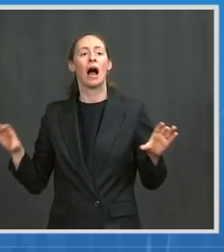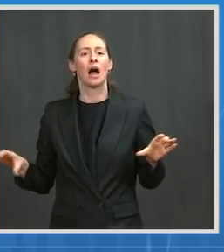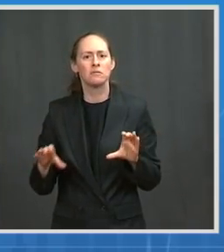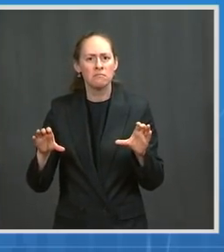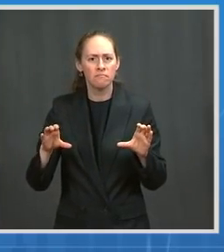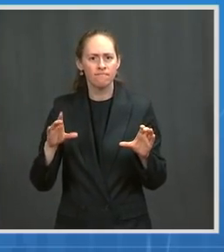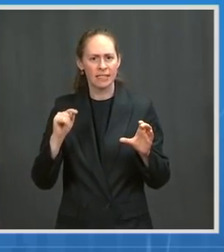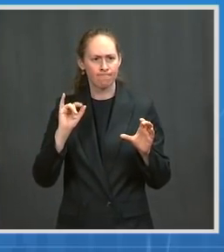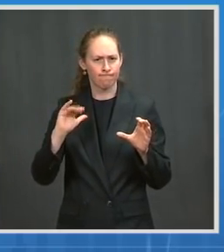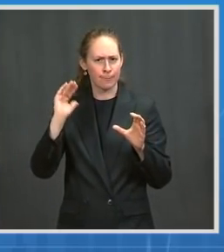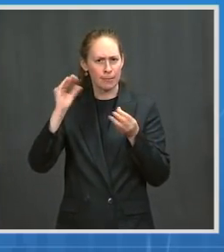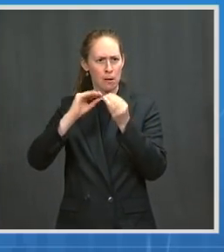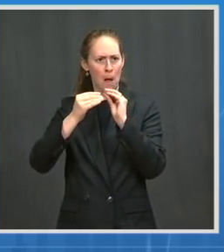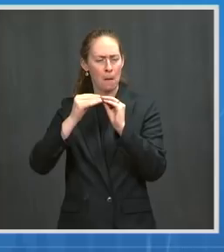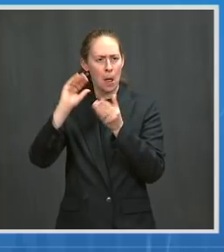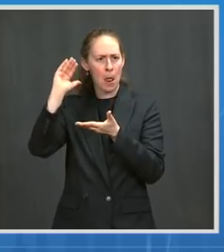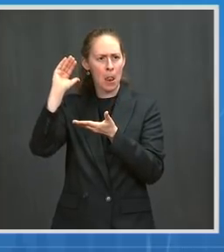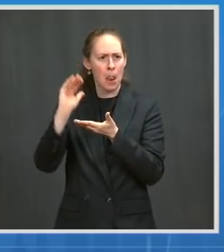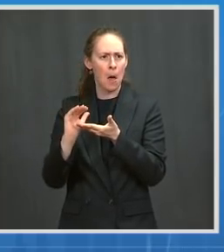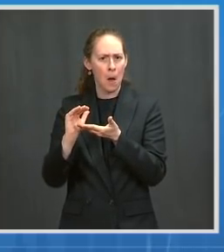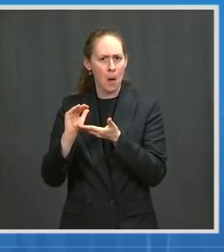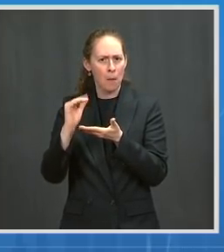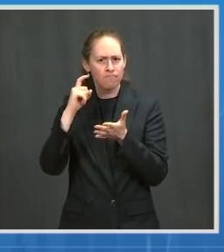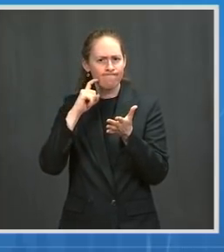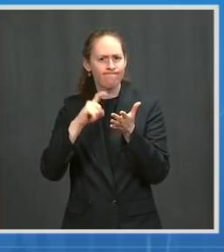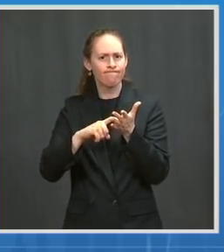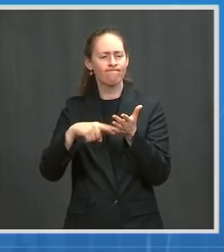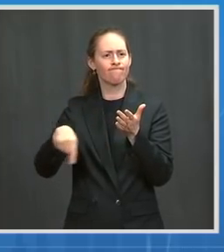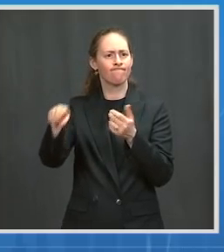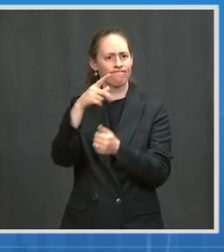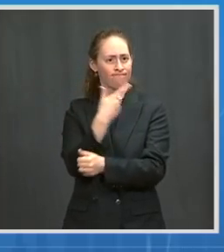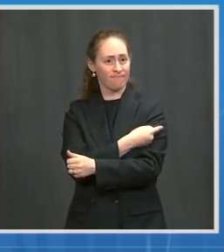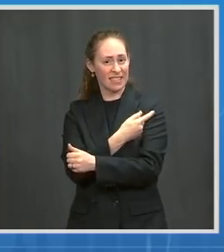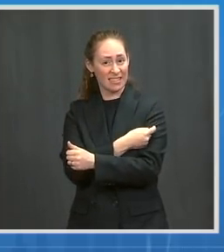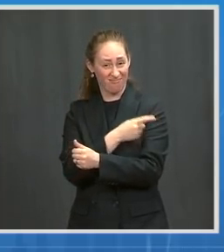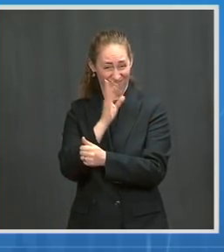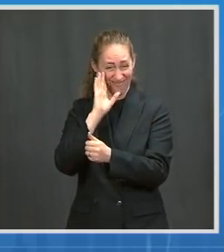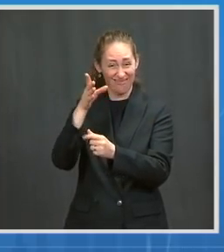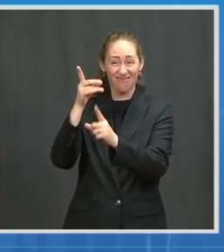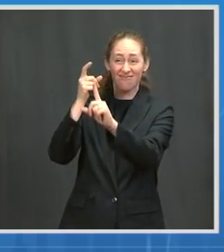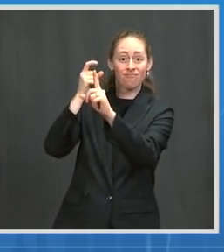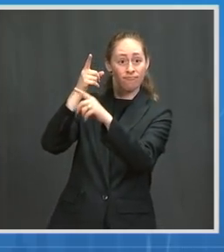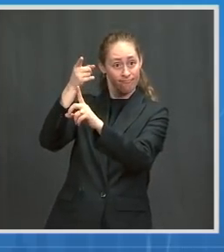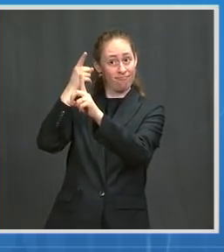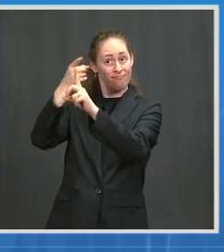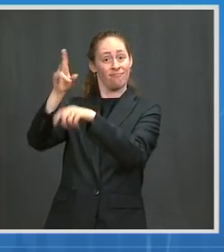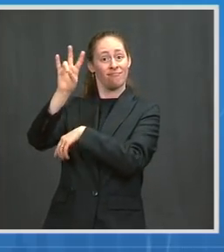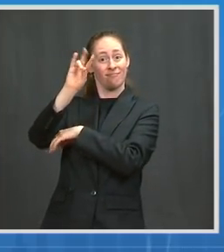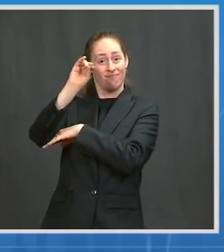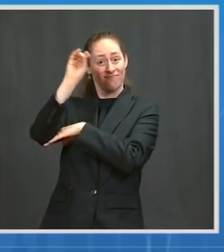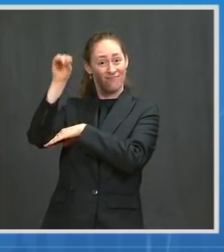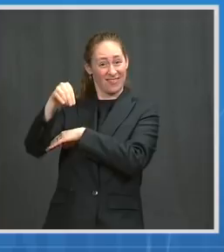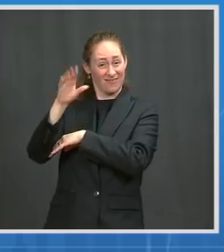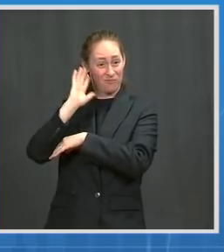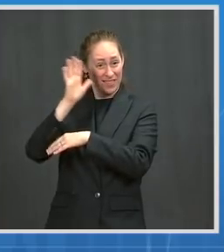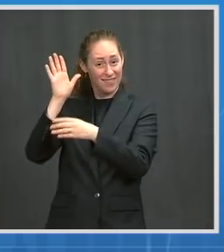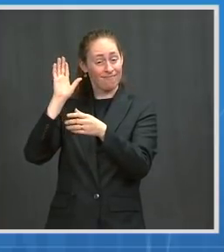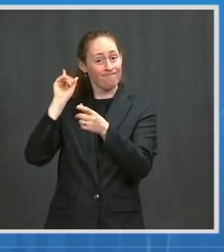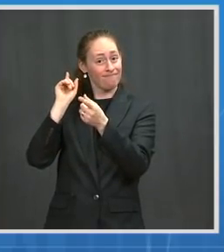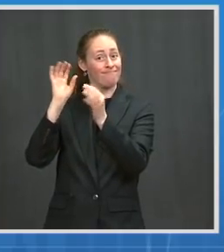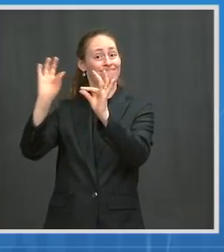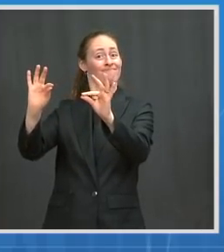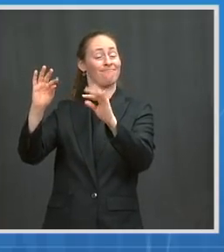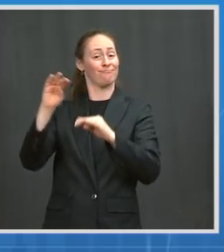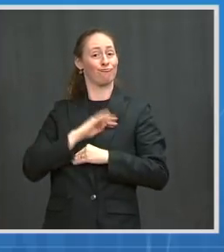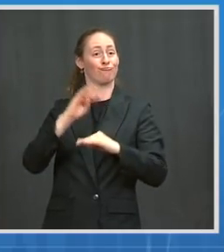will meet the 70% threshold that the president has set out for July 4th? Well, I'll start